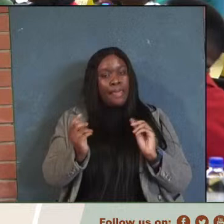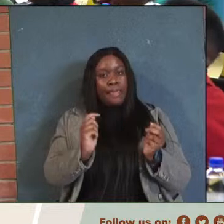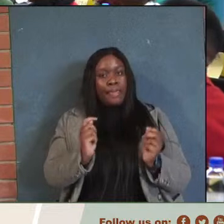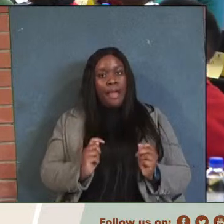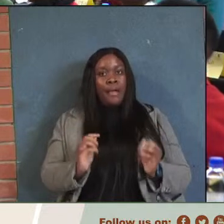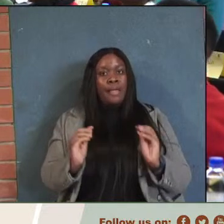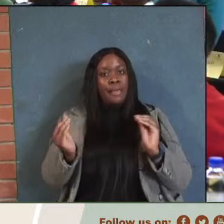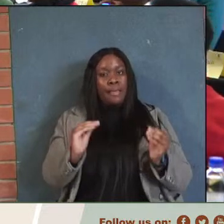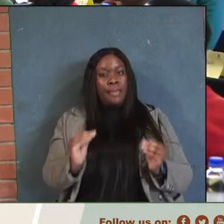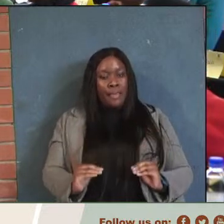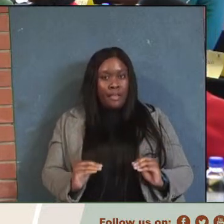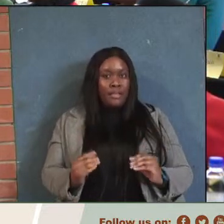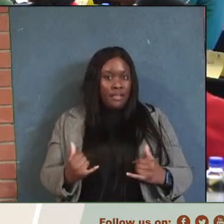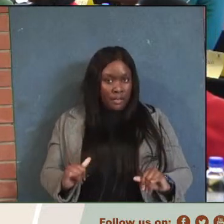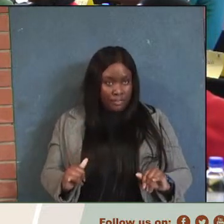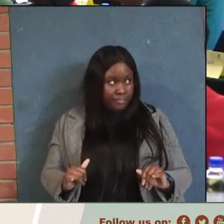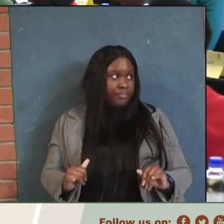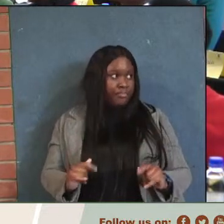resolutions. So